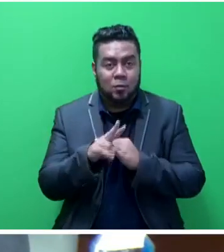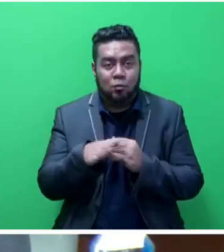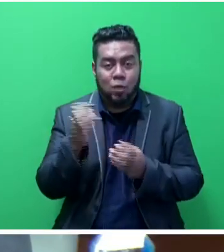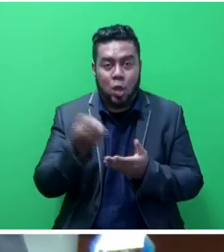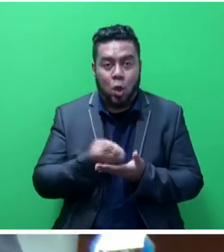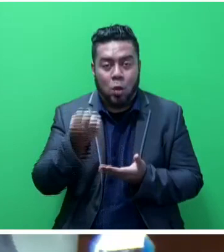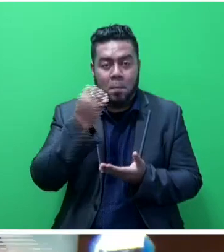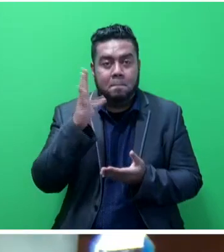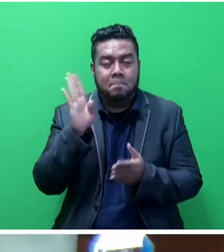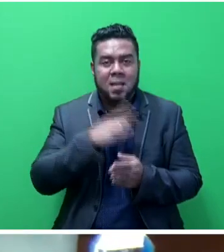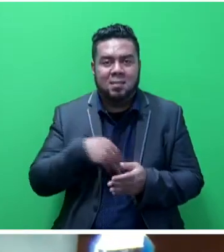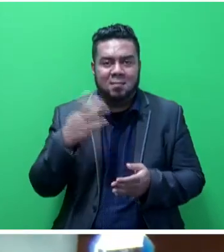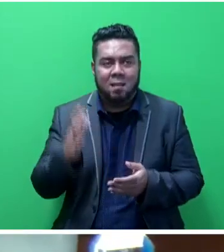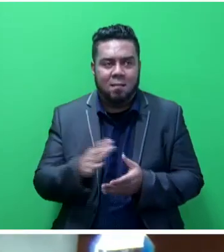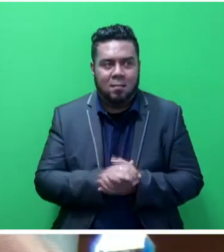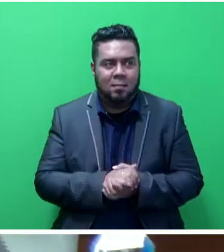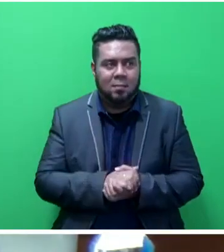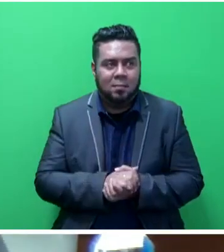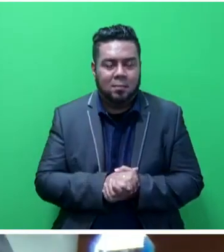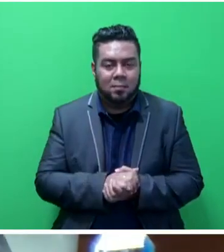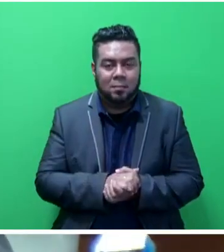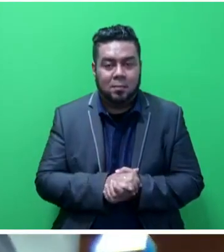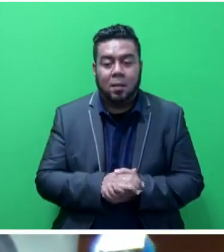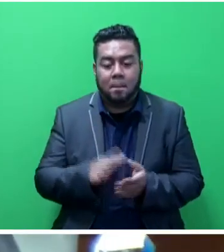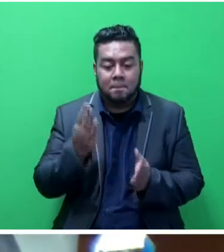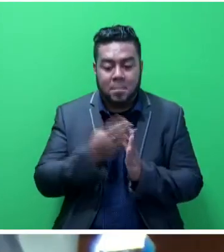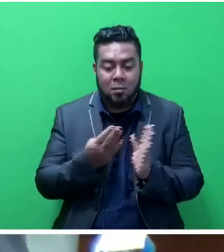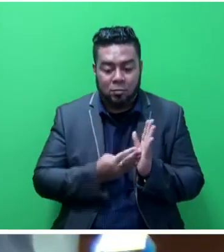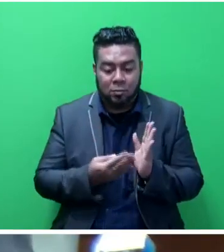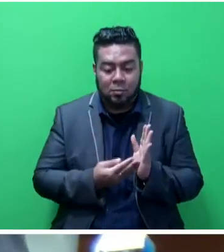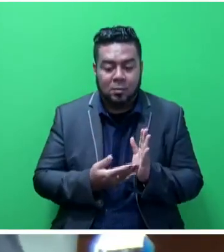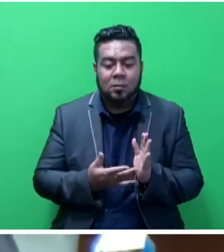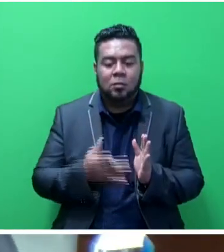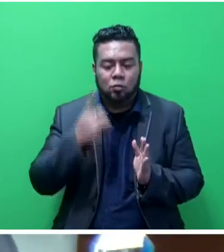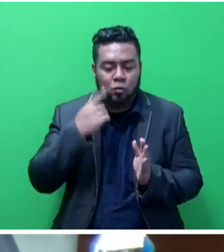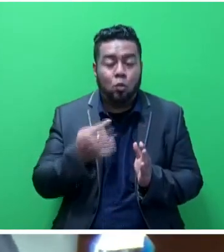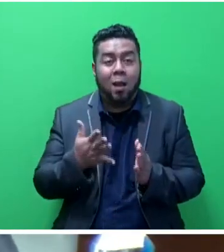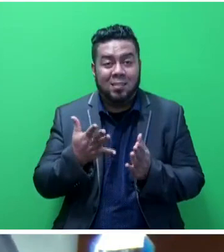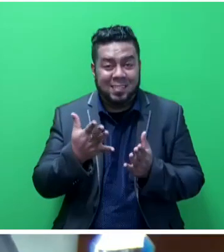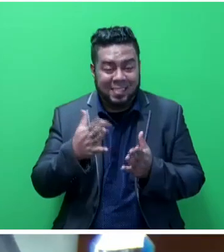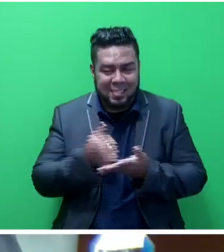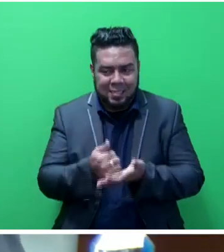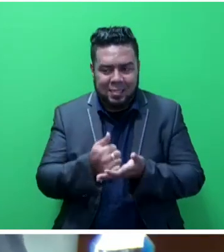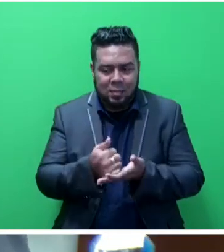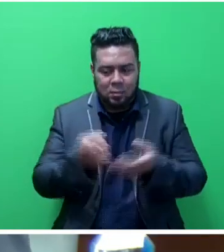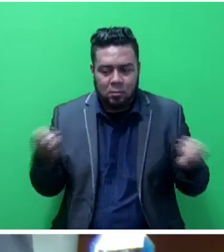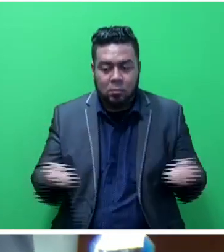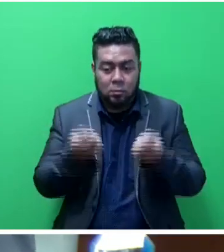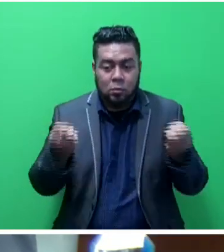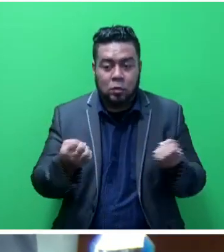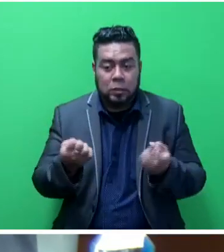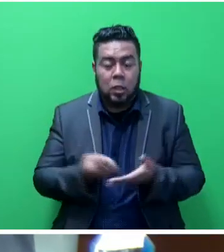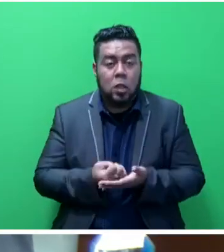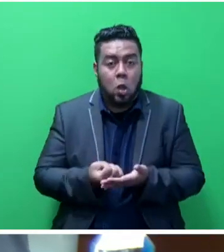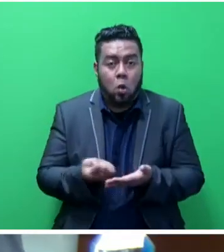minister. Mr. Speaker, the budget attempts to assist, stimulate the economy, raise wages